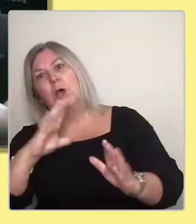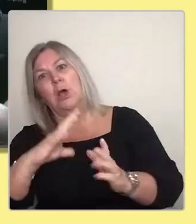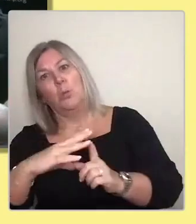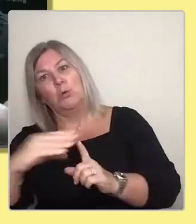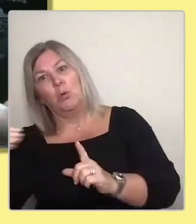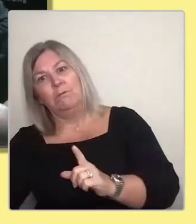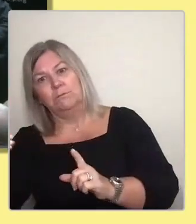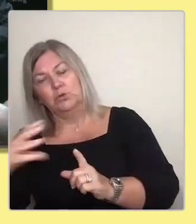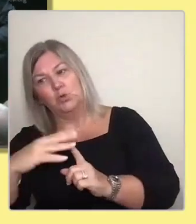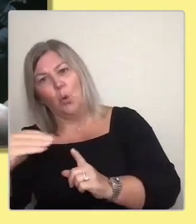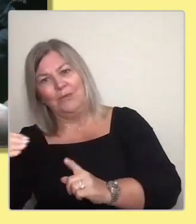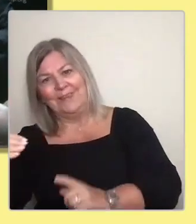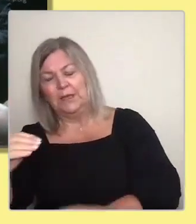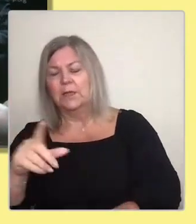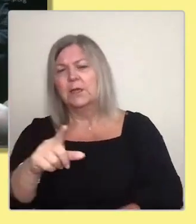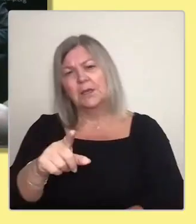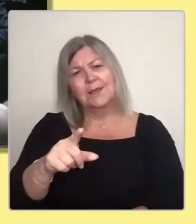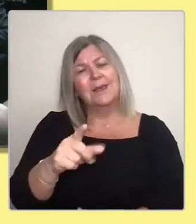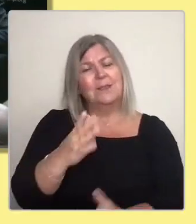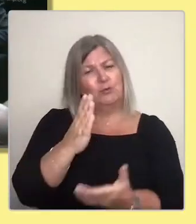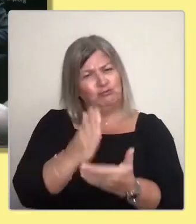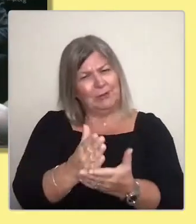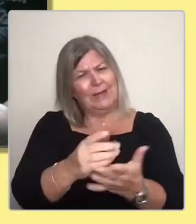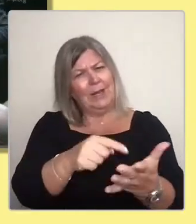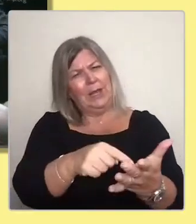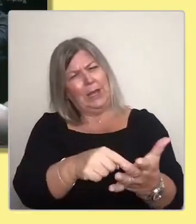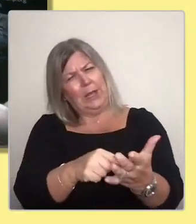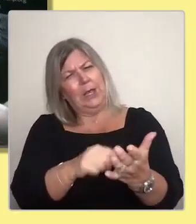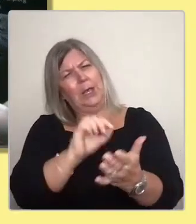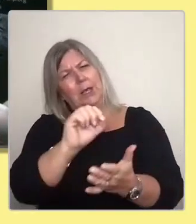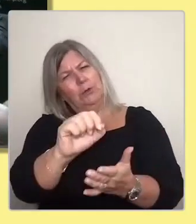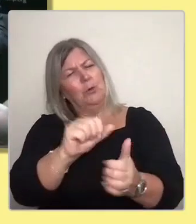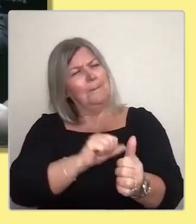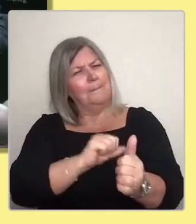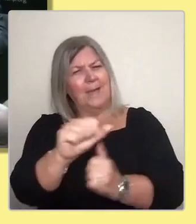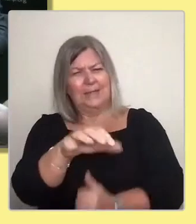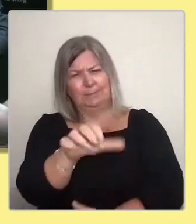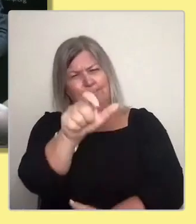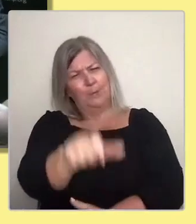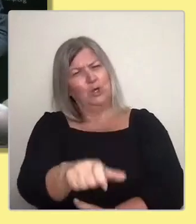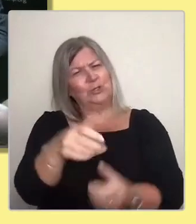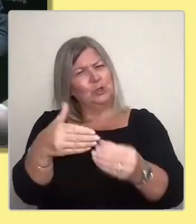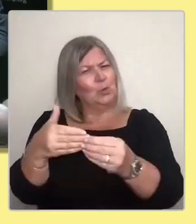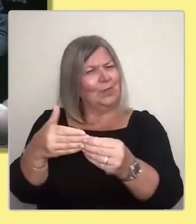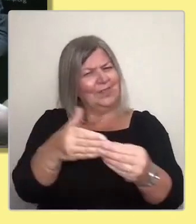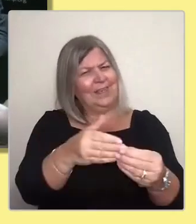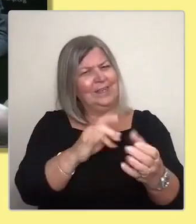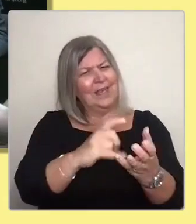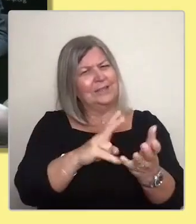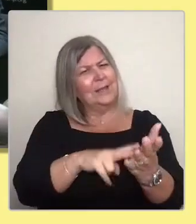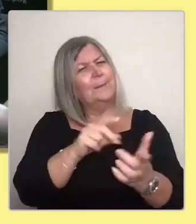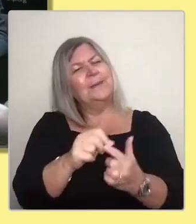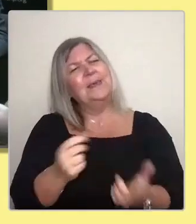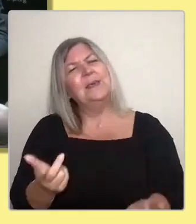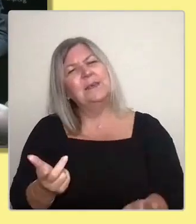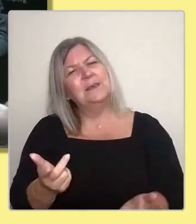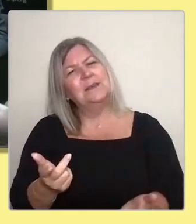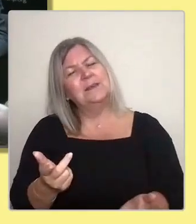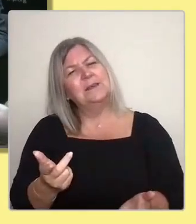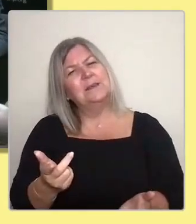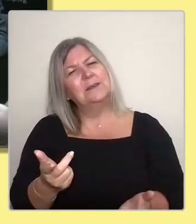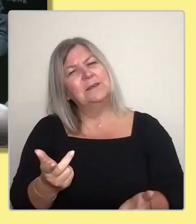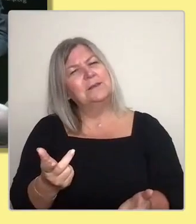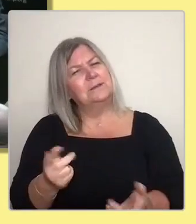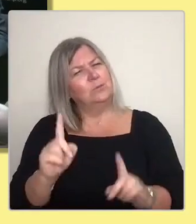and that you are the best person to lead our party for all of the people of Scotland at this time and for our